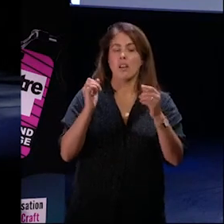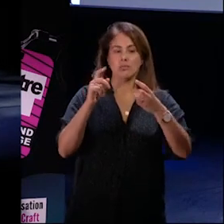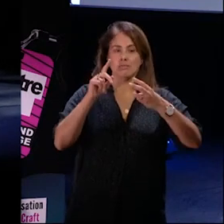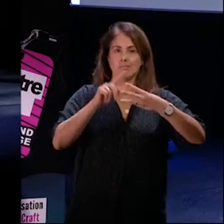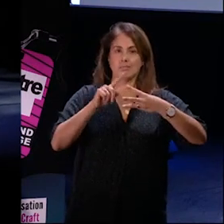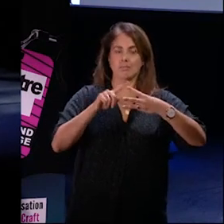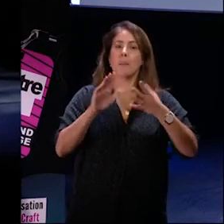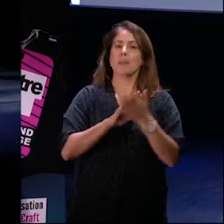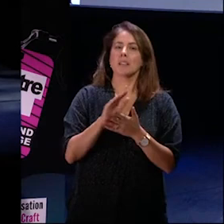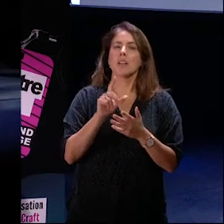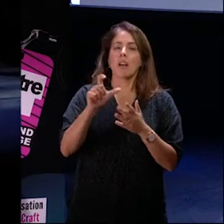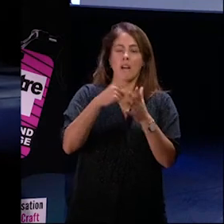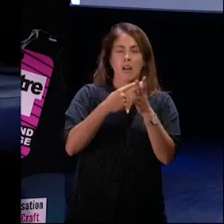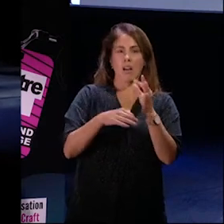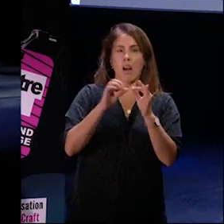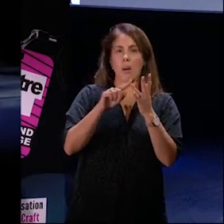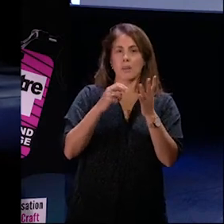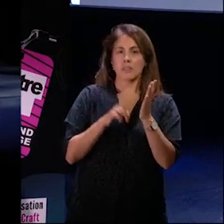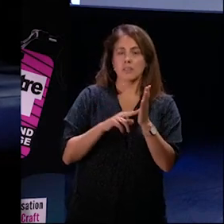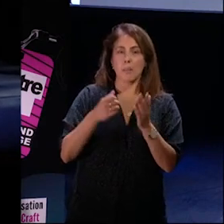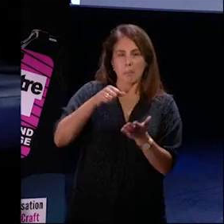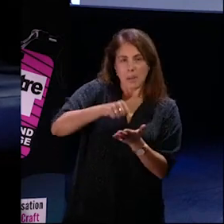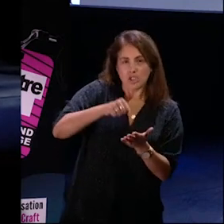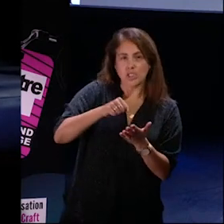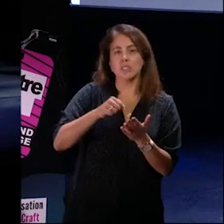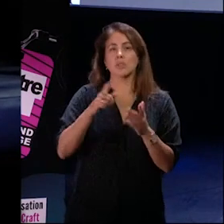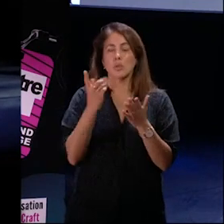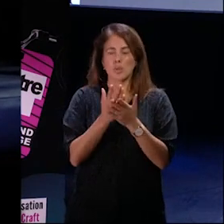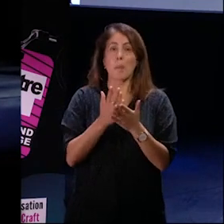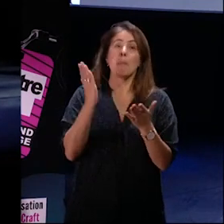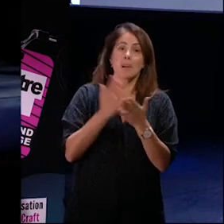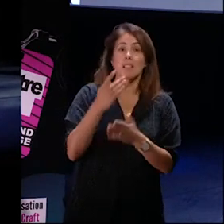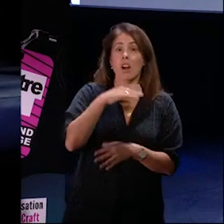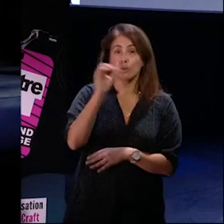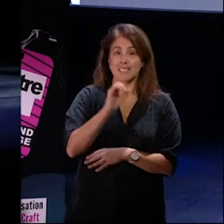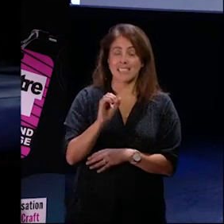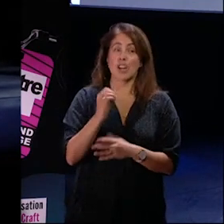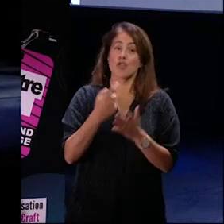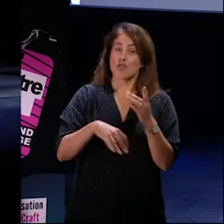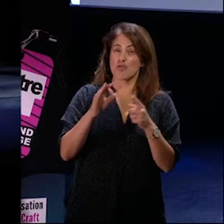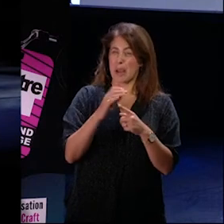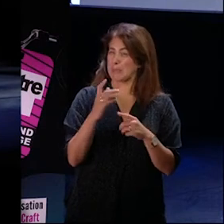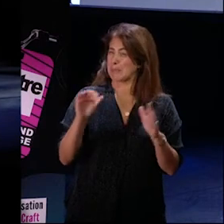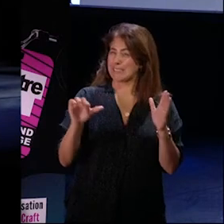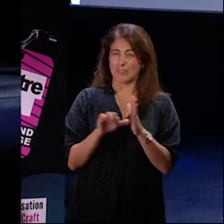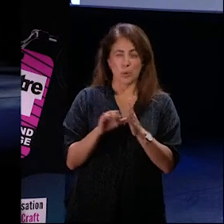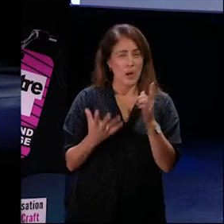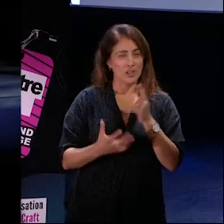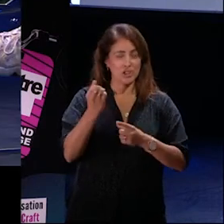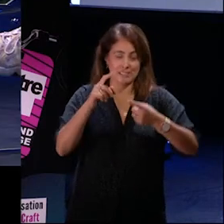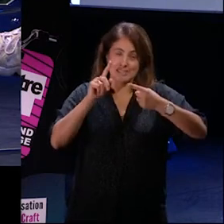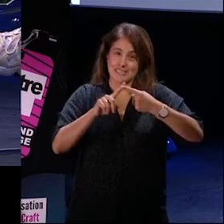use of a carbon budget and a carbon calculator and have 100% targets. I'll be honest, we at the REP haven't got anywhere near being able to achieve